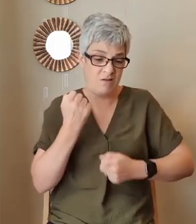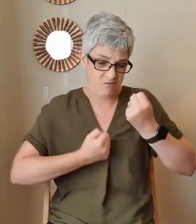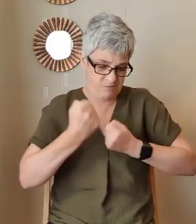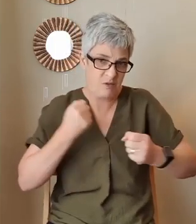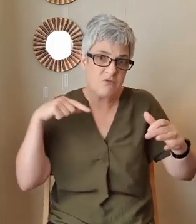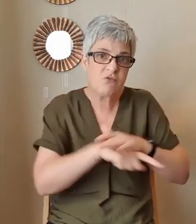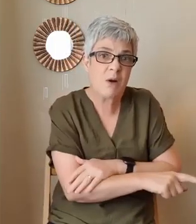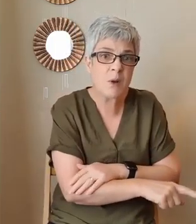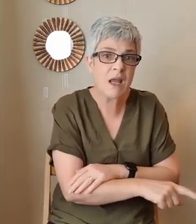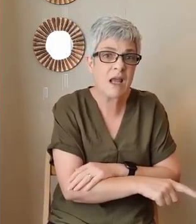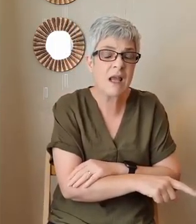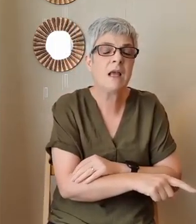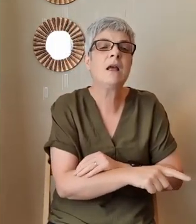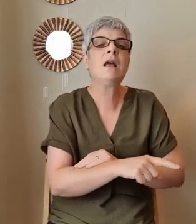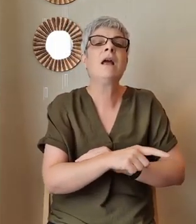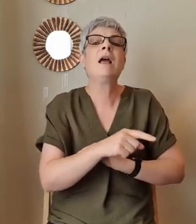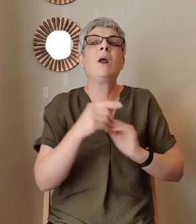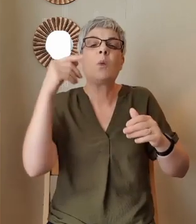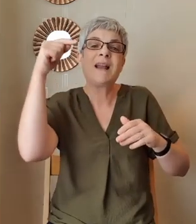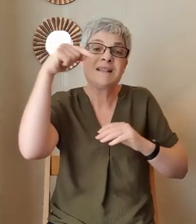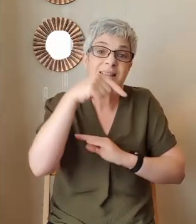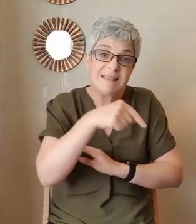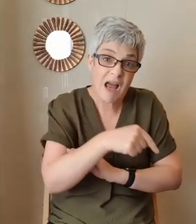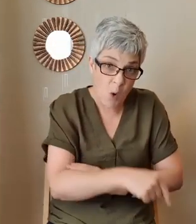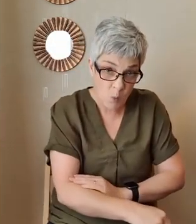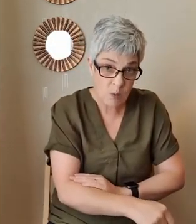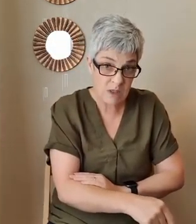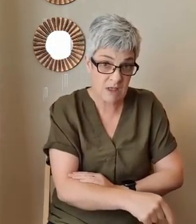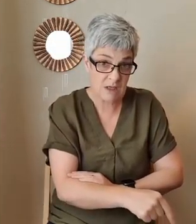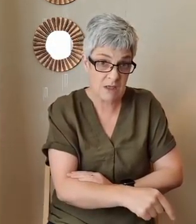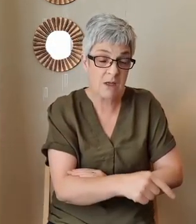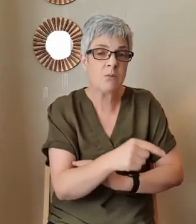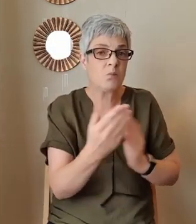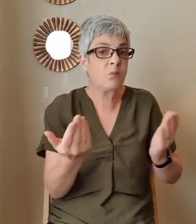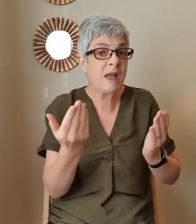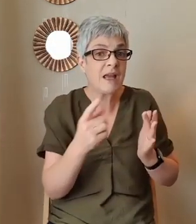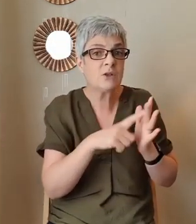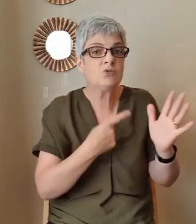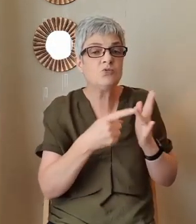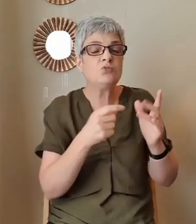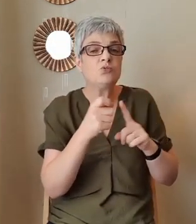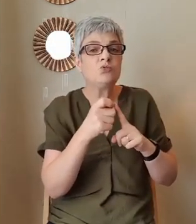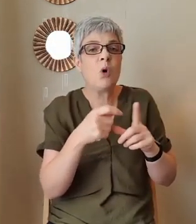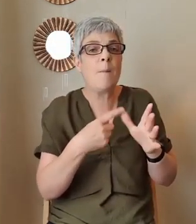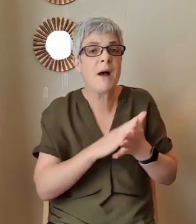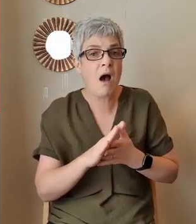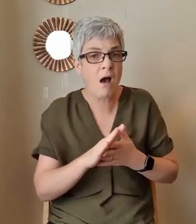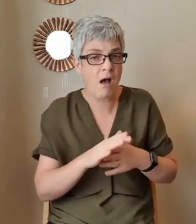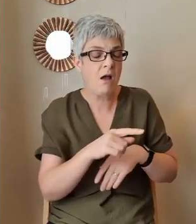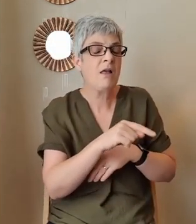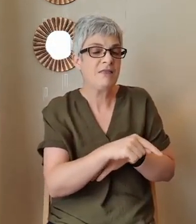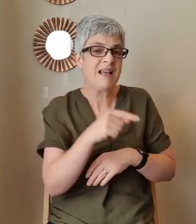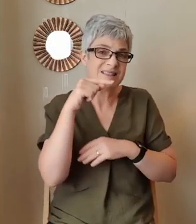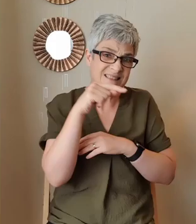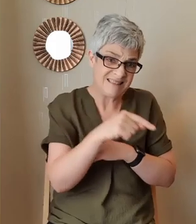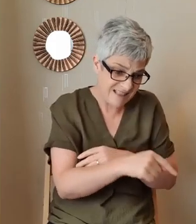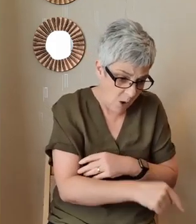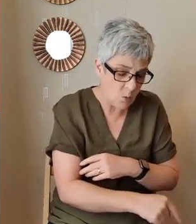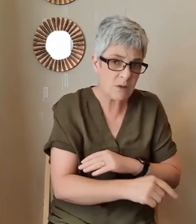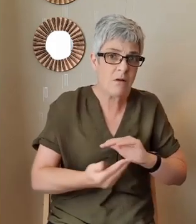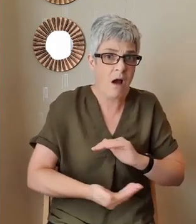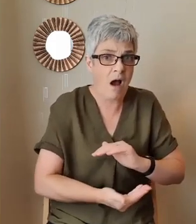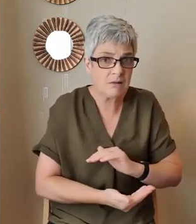and he, verse 3 of chapter 1, went down to Joppa. And then he went down, verse 4,